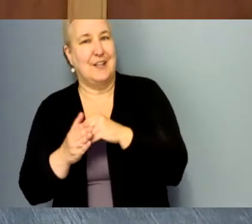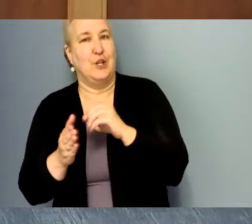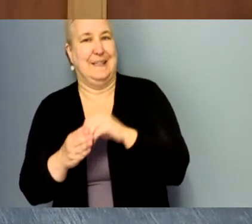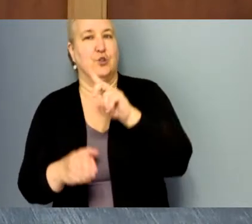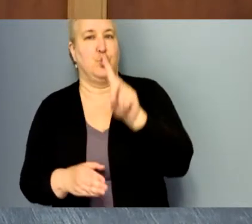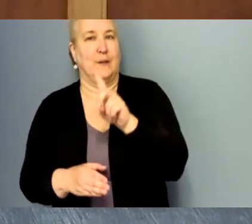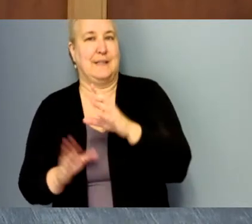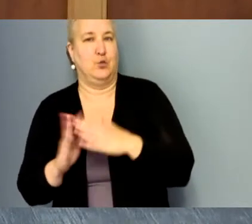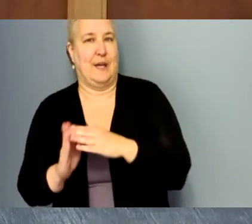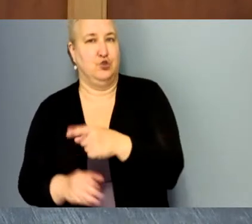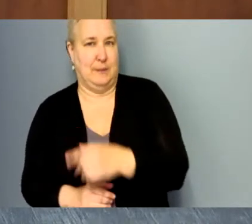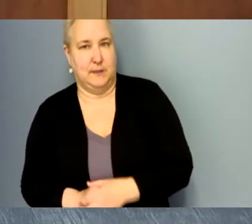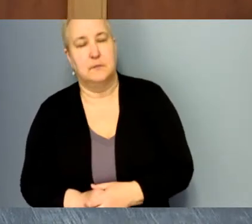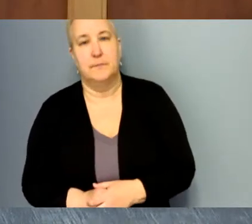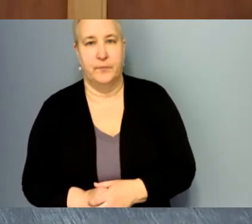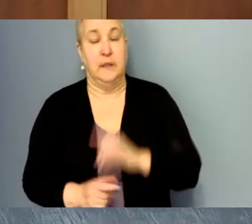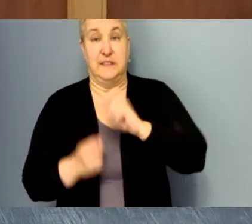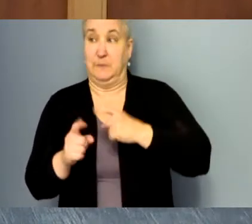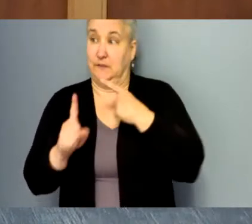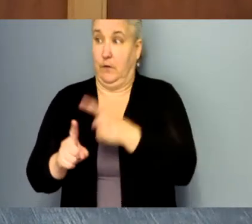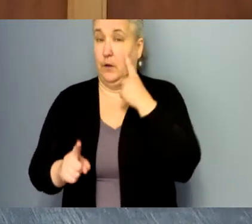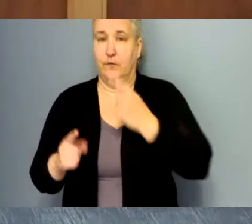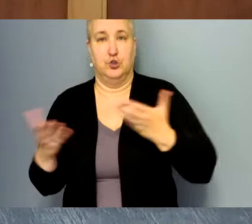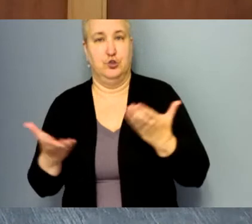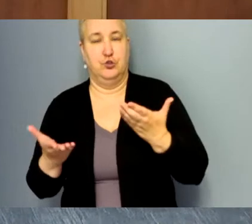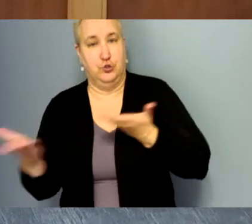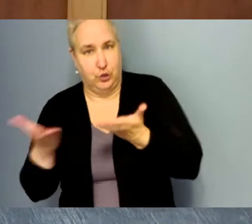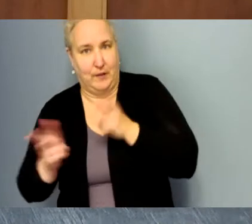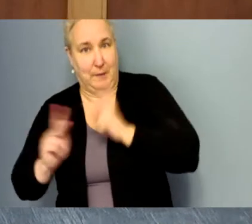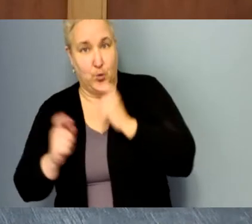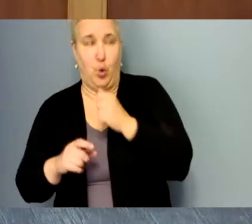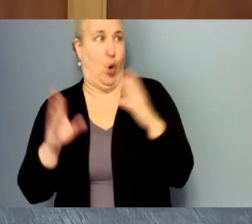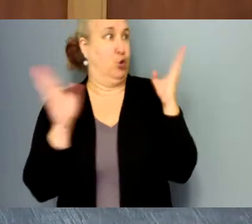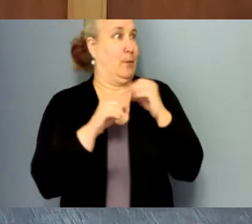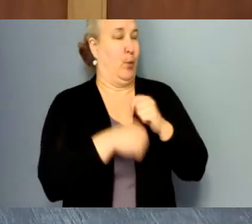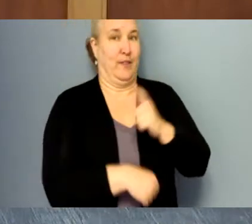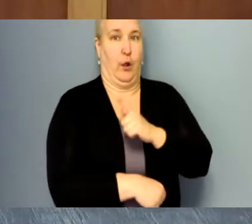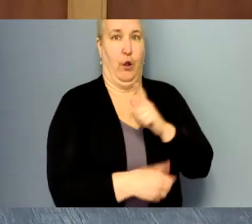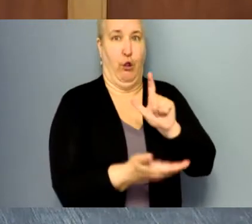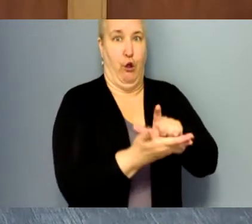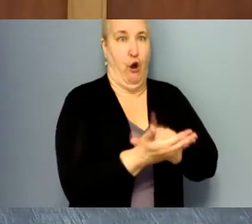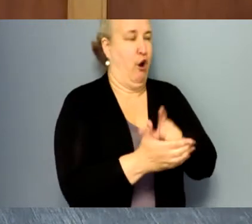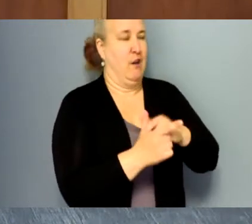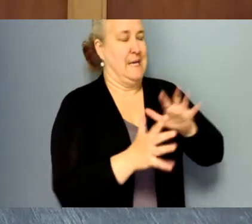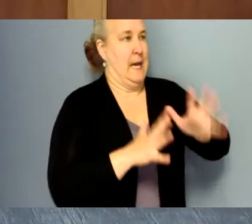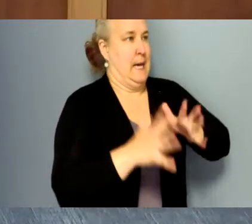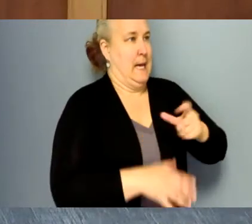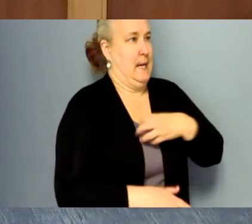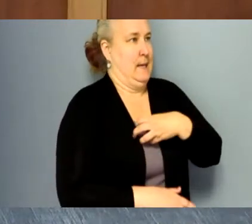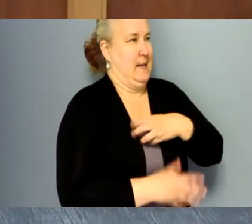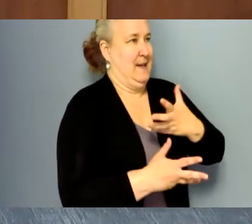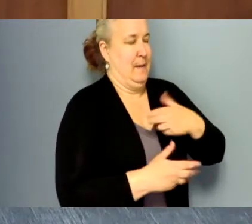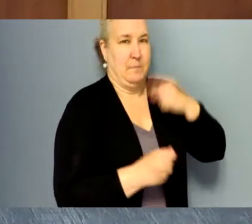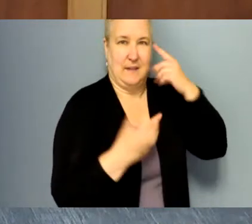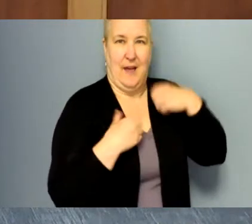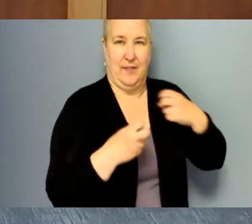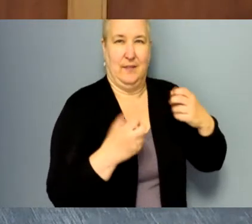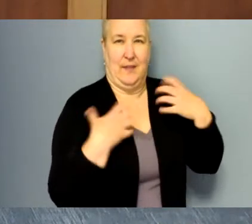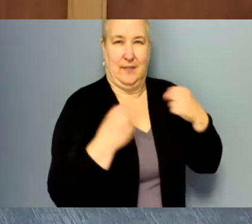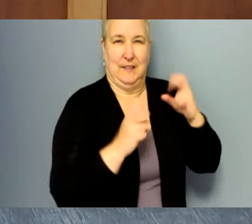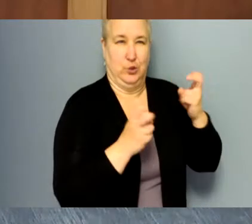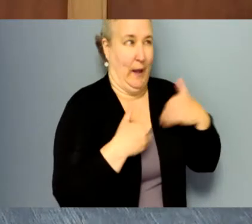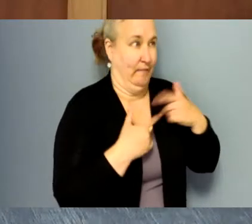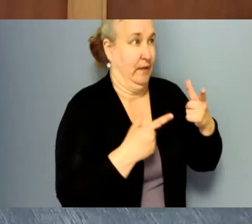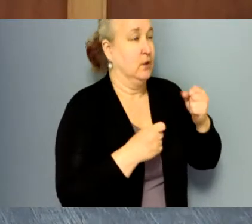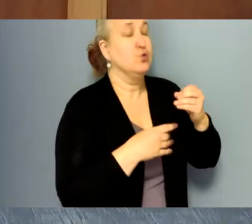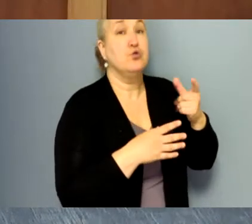Township. It is specifically to serve people who get in trouble with the law and have some sort of mental health issue